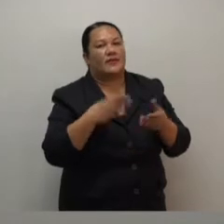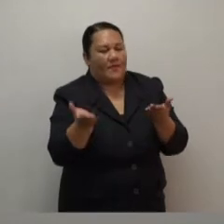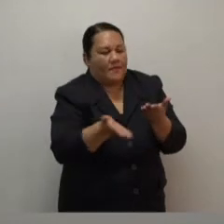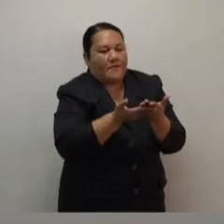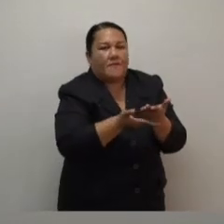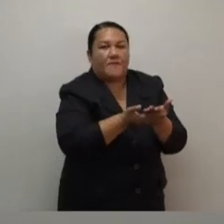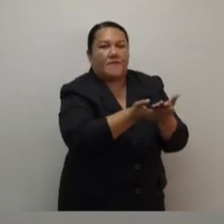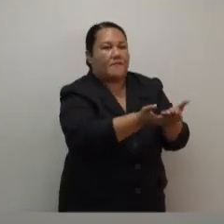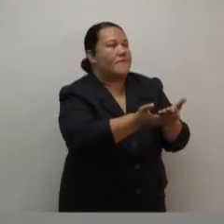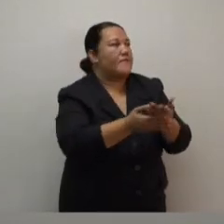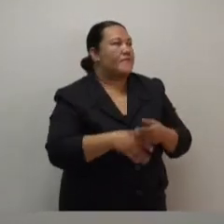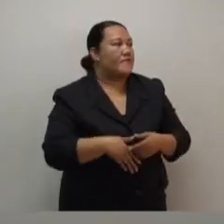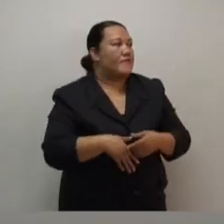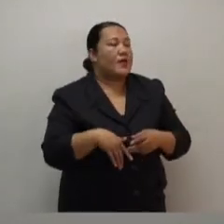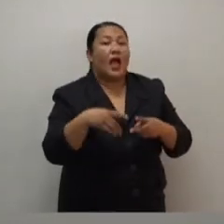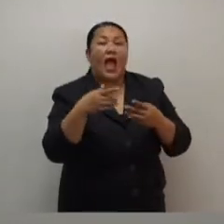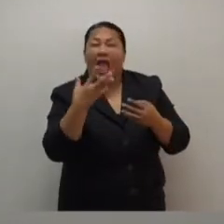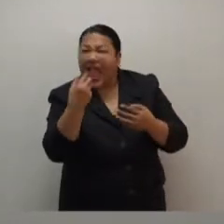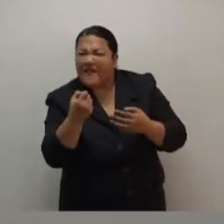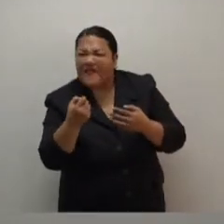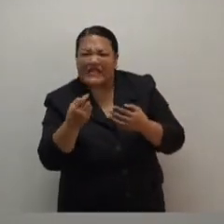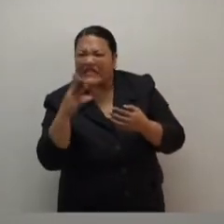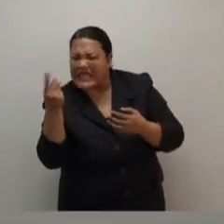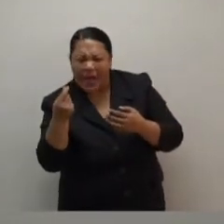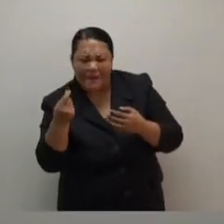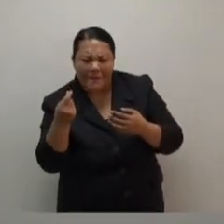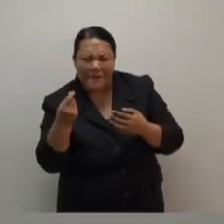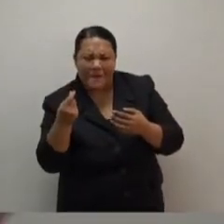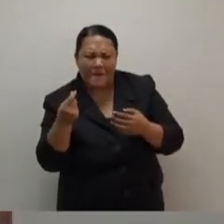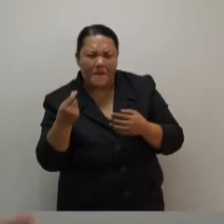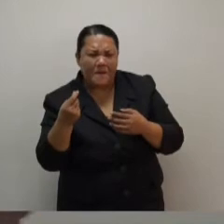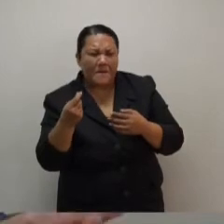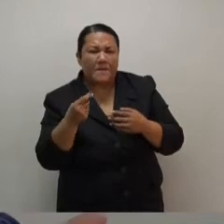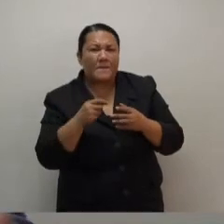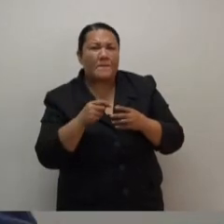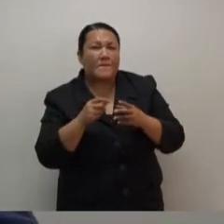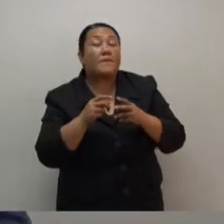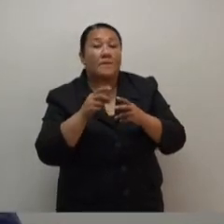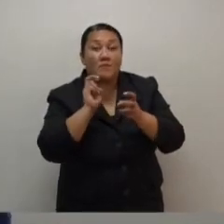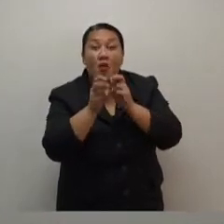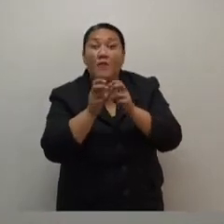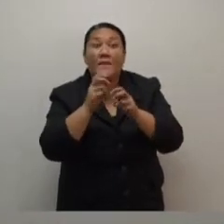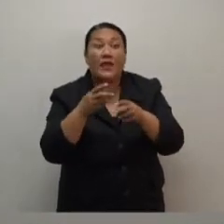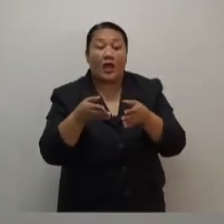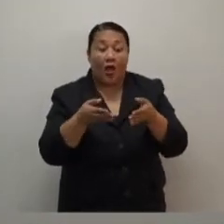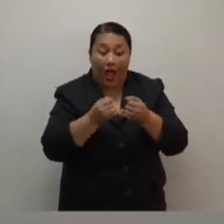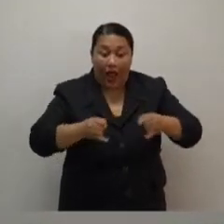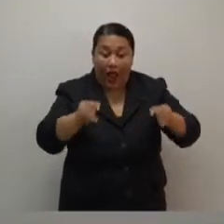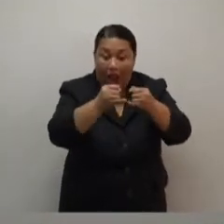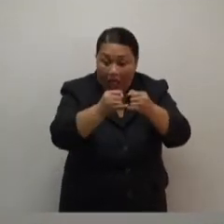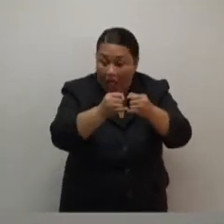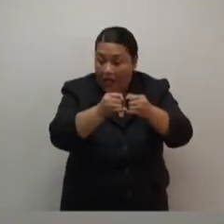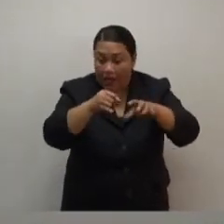Again, we have some occasions where there are some people who, for example, may be living in deep rural areas or in the maritime areas. They may not actually